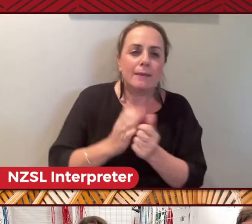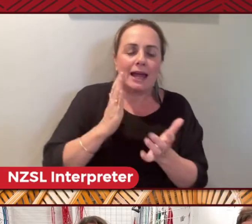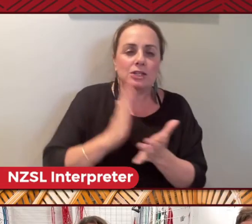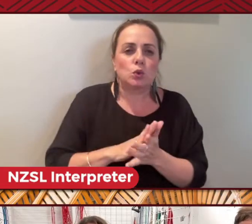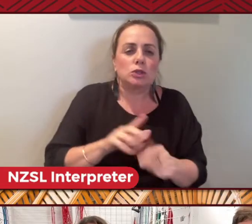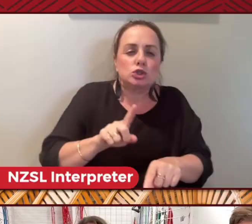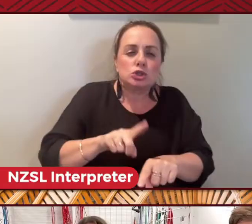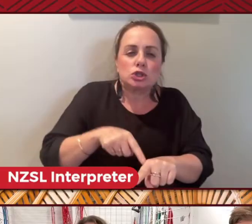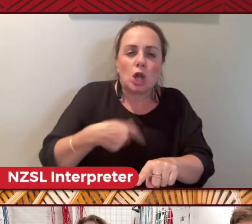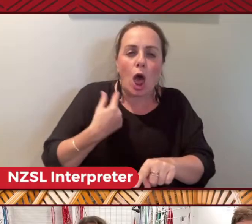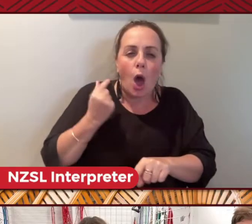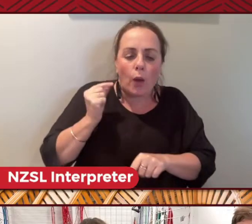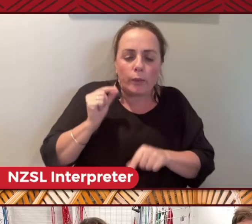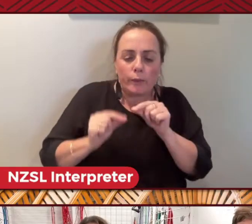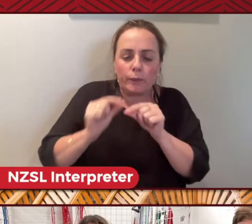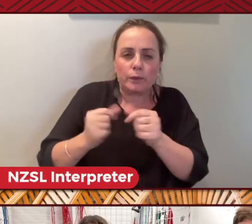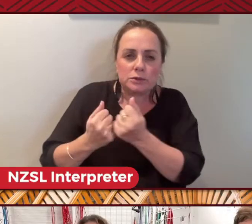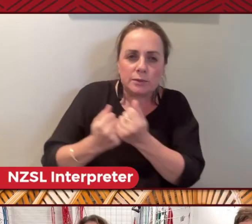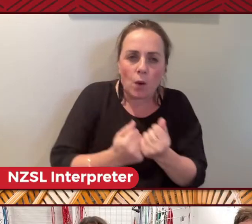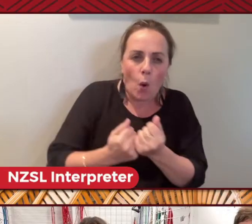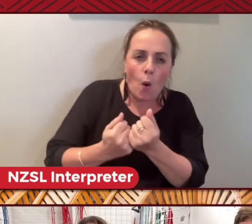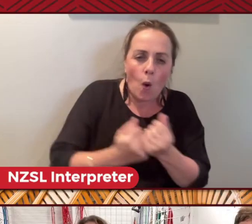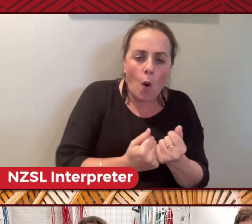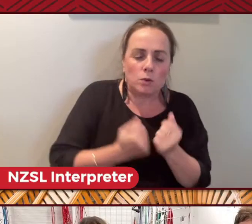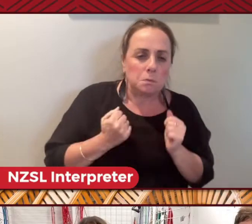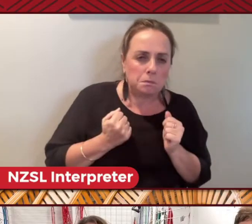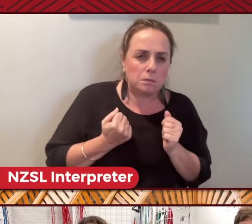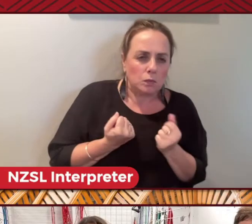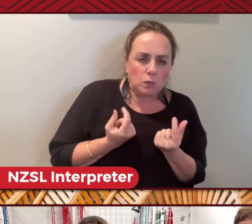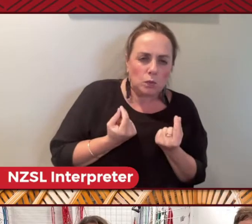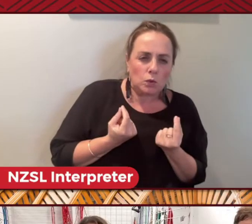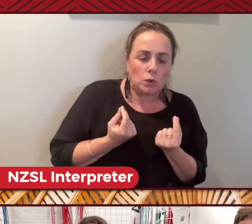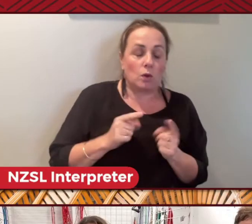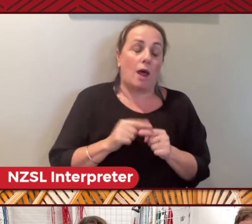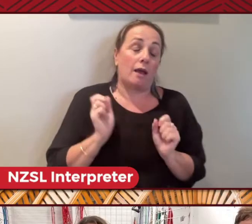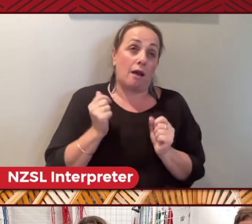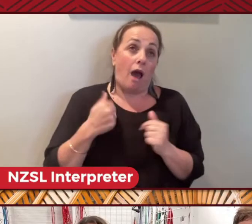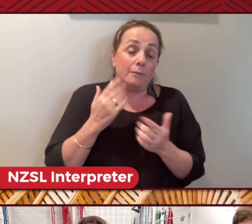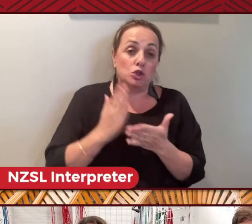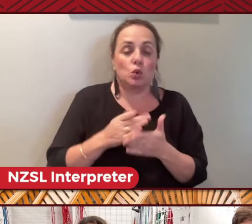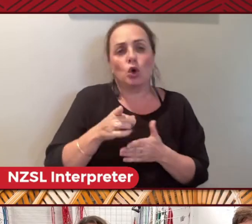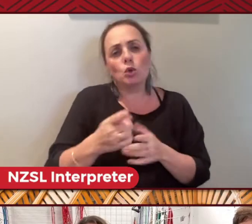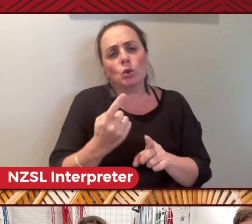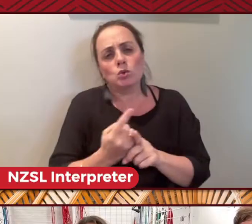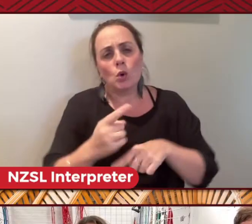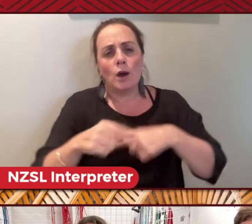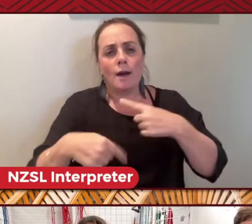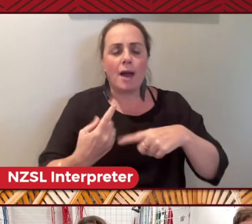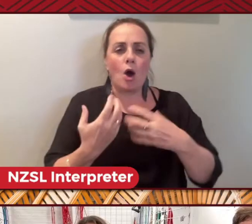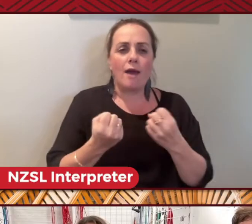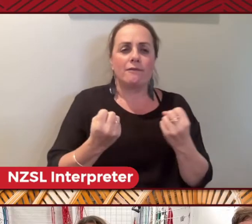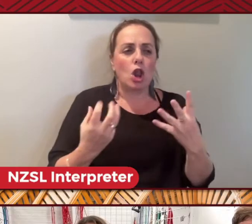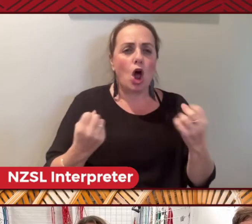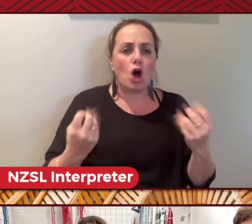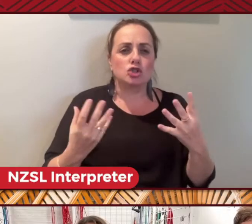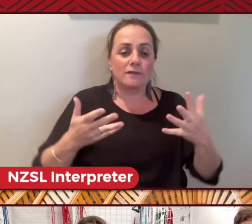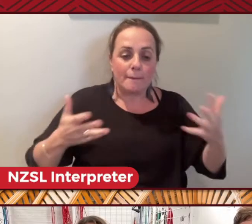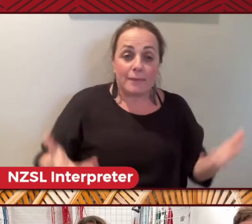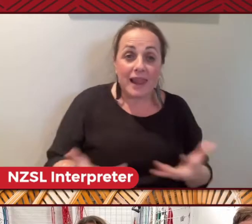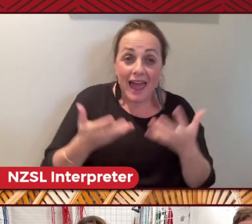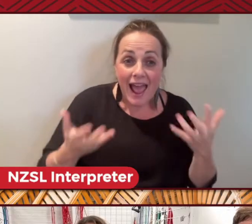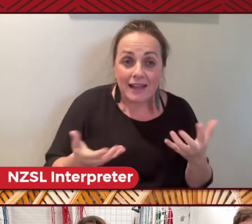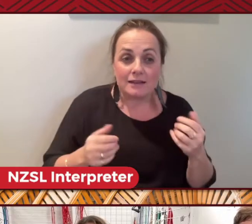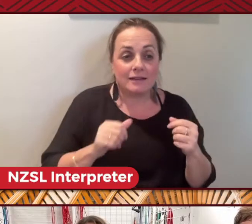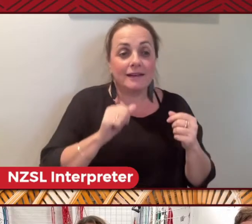gradual and supportive process. But I imagine, like you're talking about, there's lots of play and